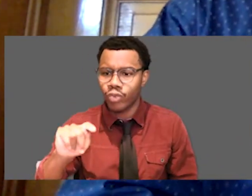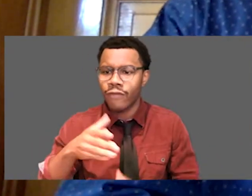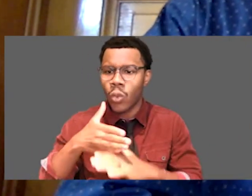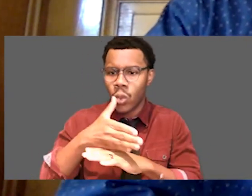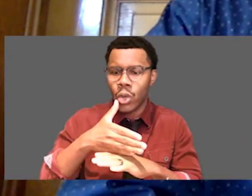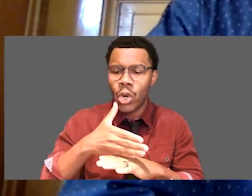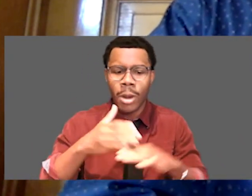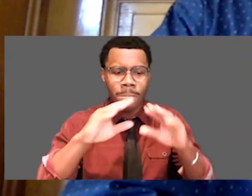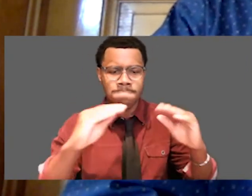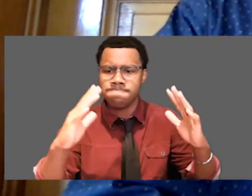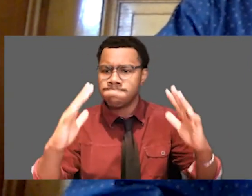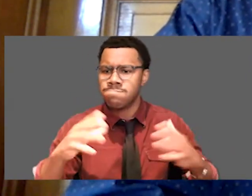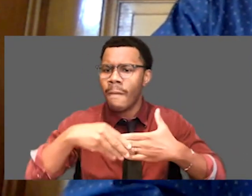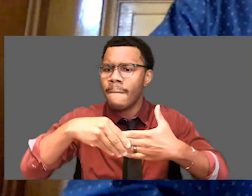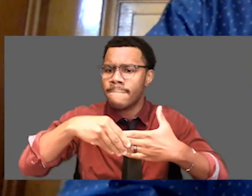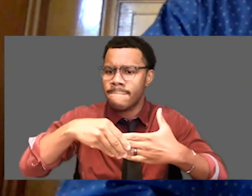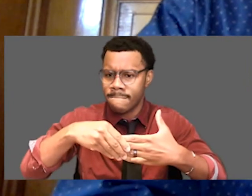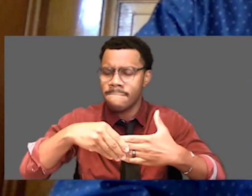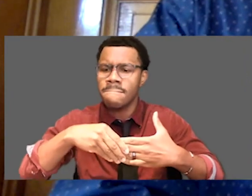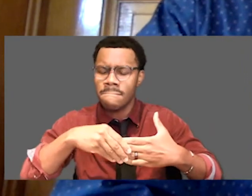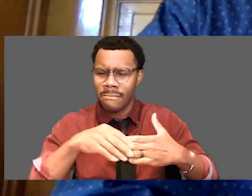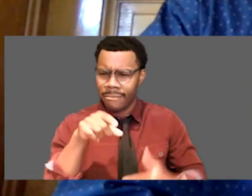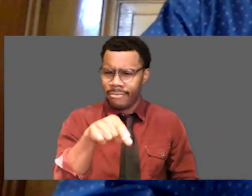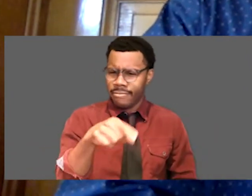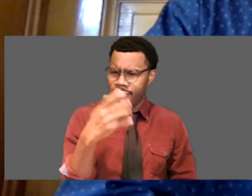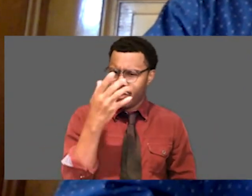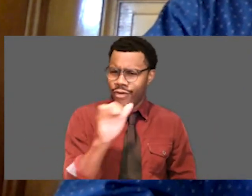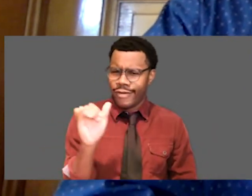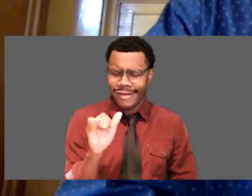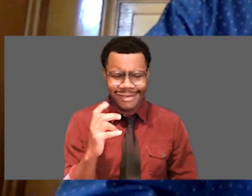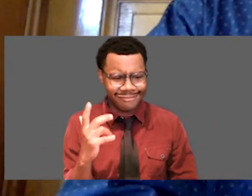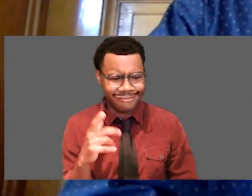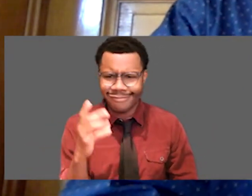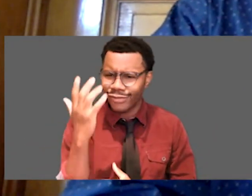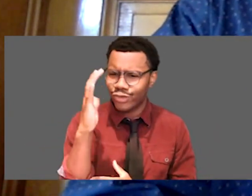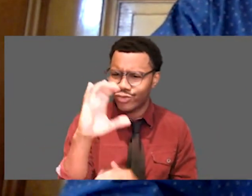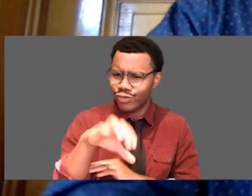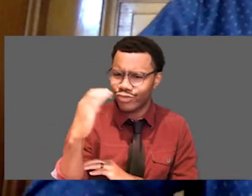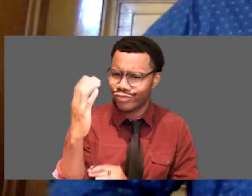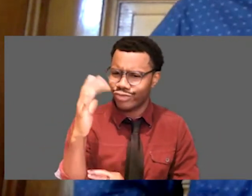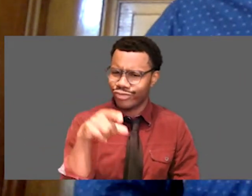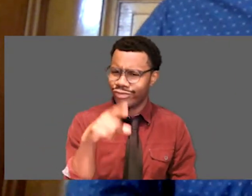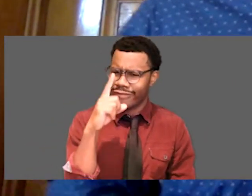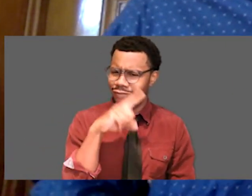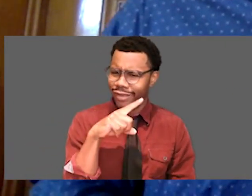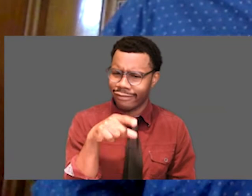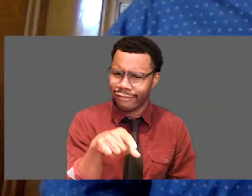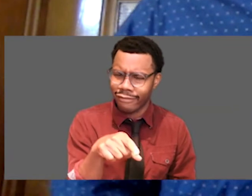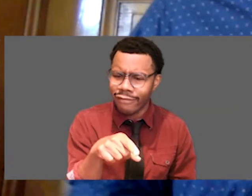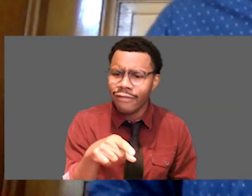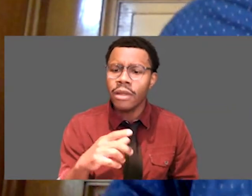with plastic milkweed, like some sort of fake ancient Christmas tree, and stacked